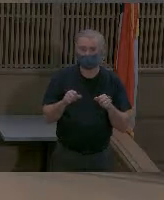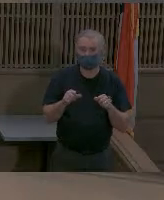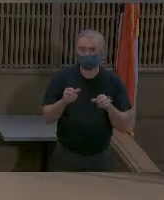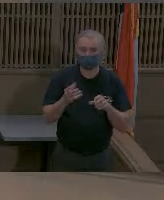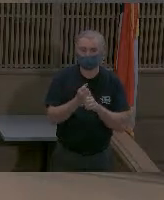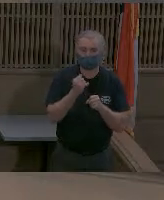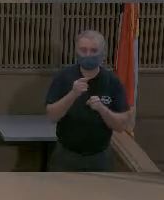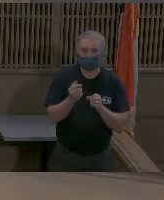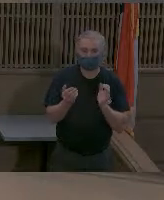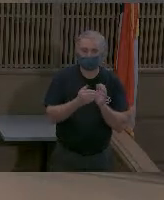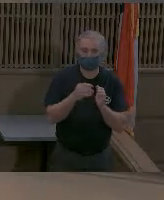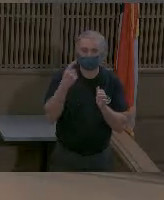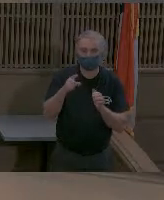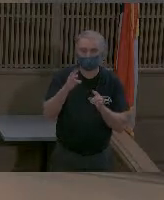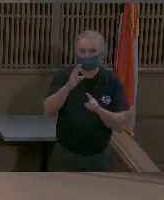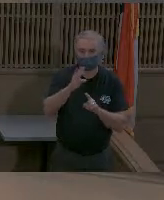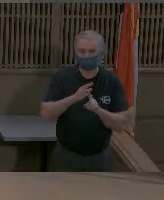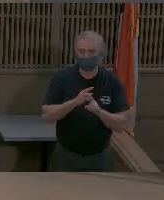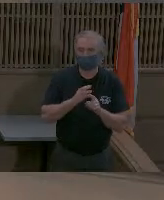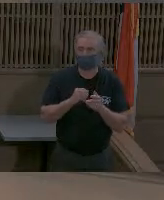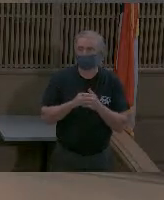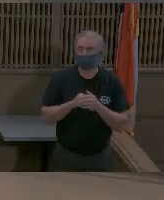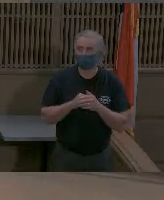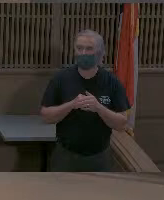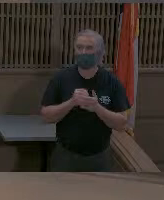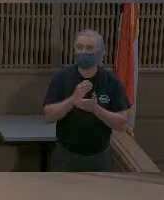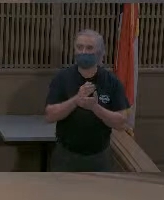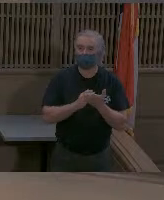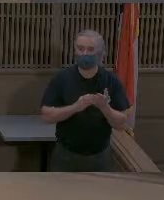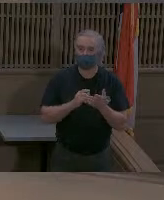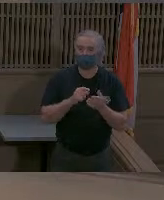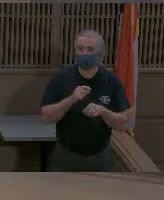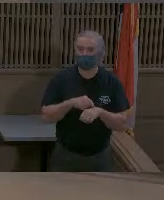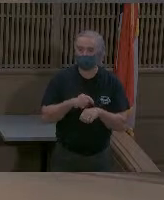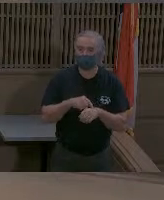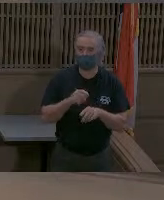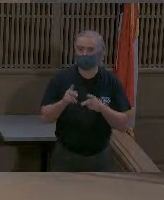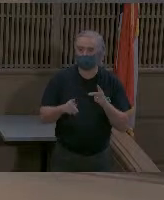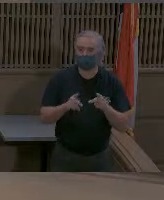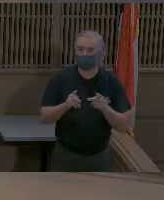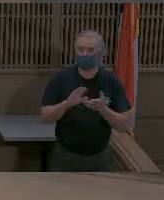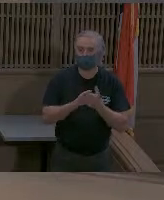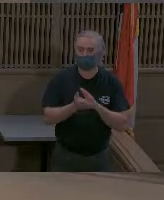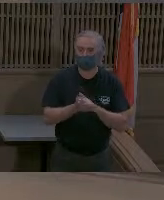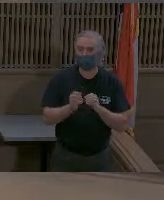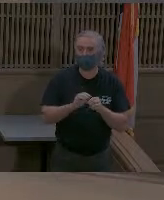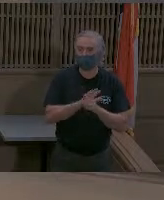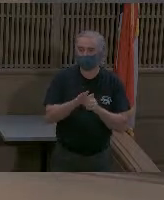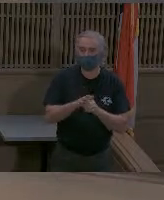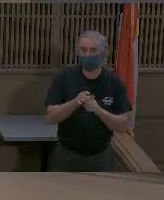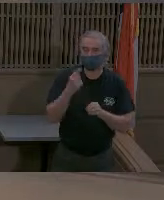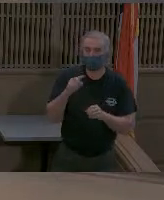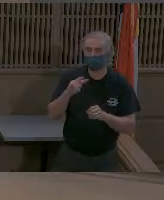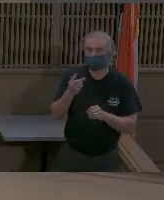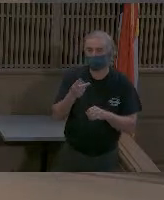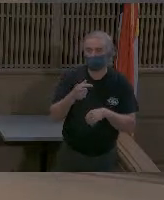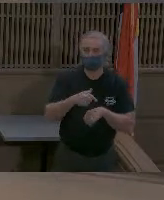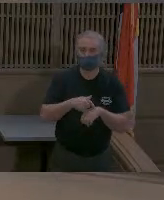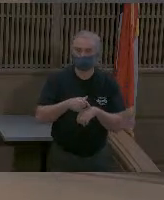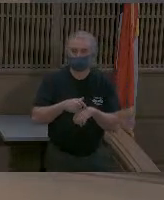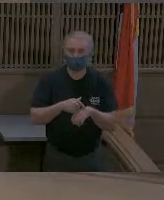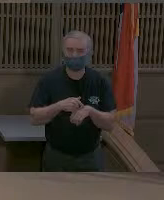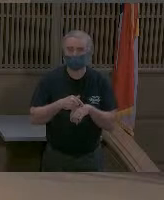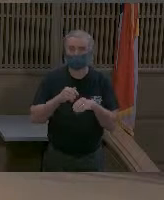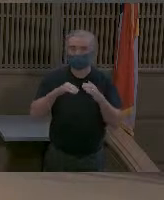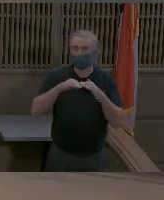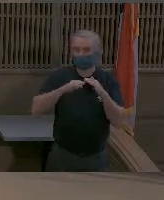is true that there are rare occurrences where a person has gotten COVID for the second time within 6 months, but